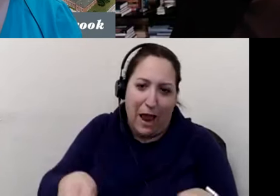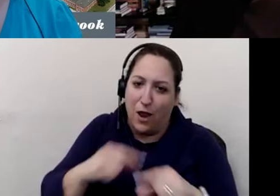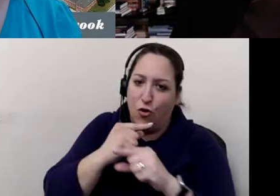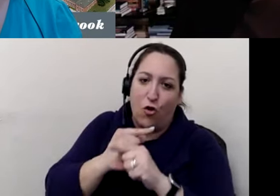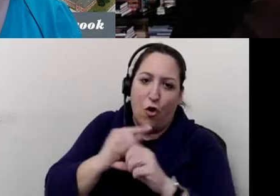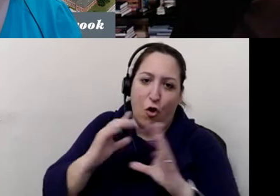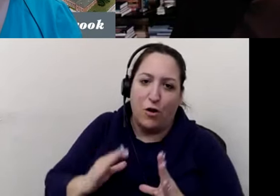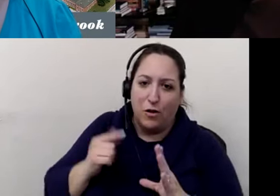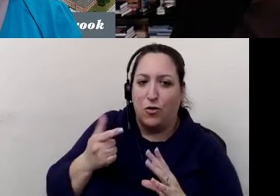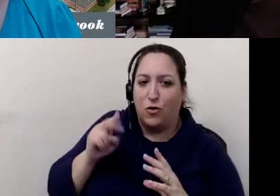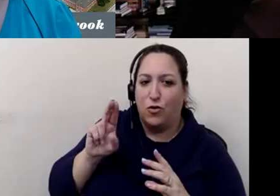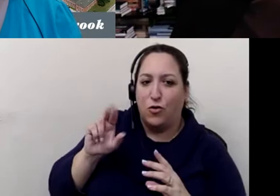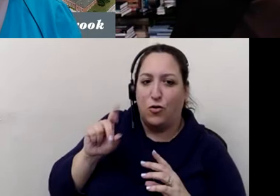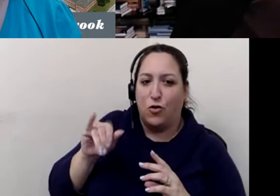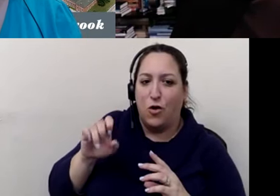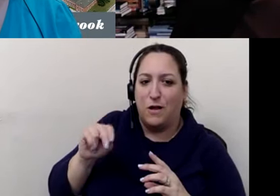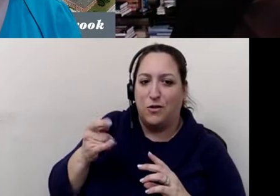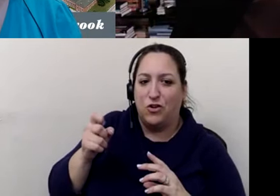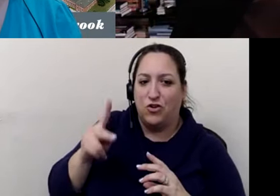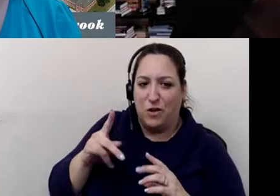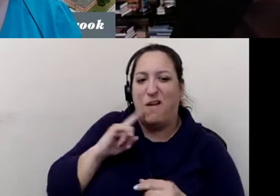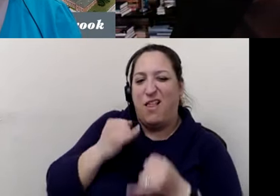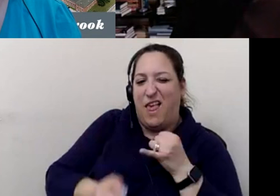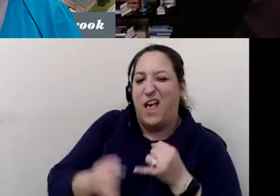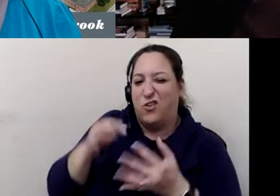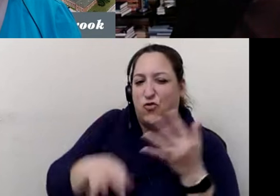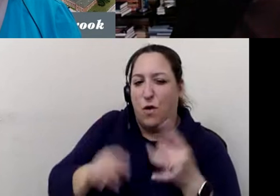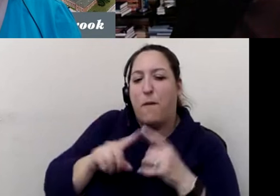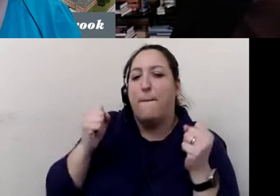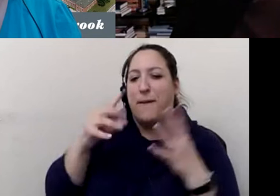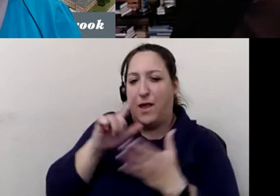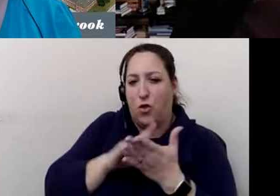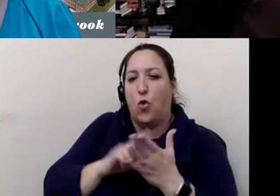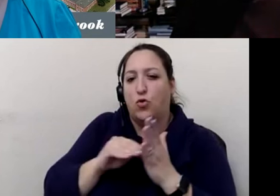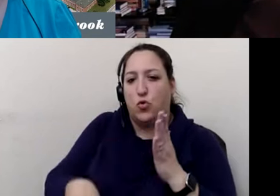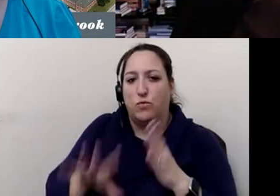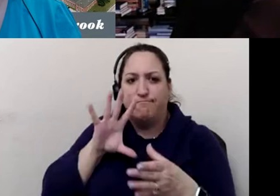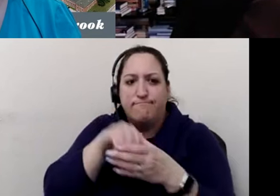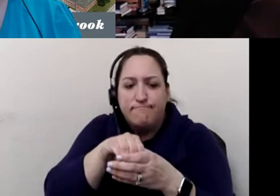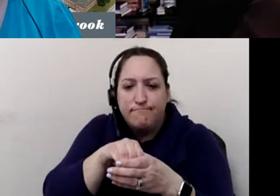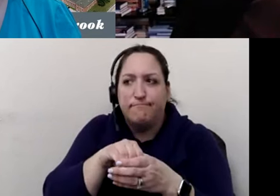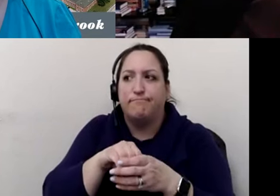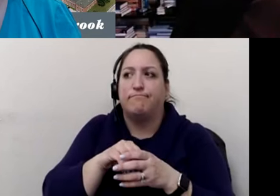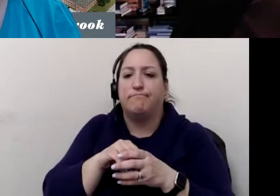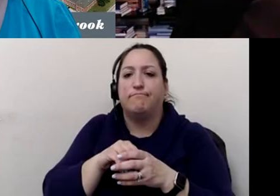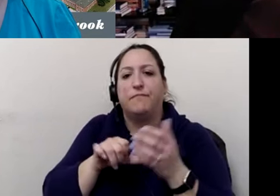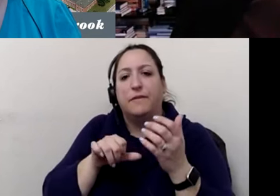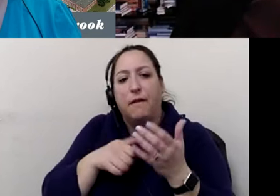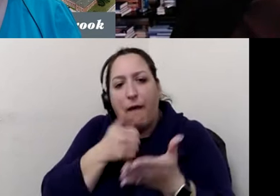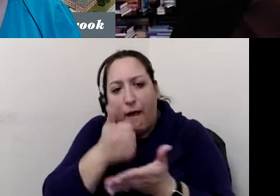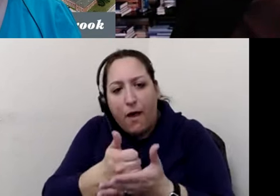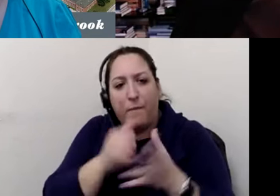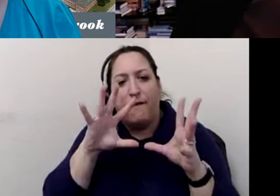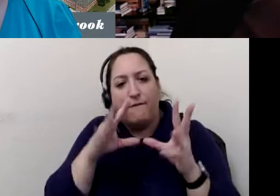be condition of last resort, but there are a lot of law students engaged in assisting